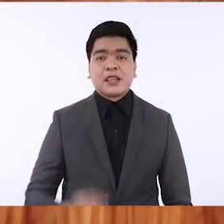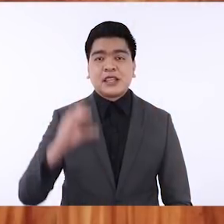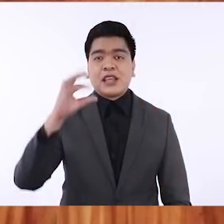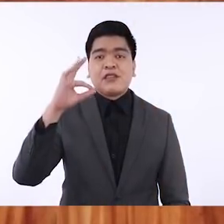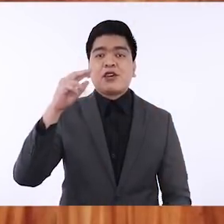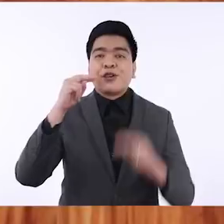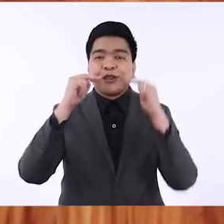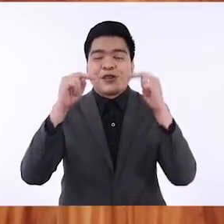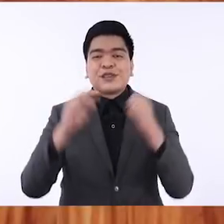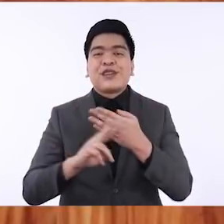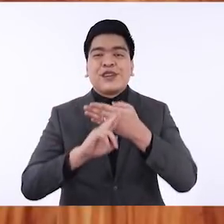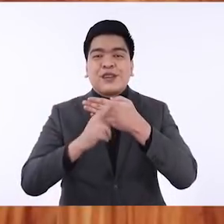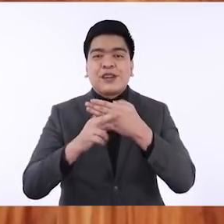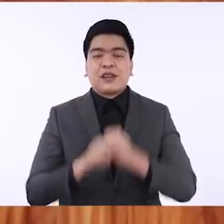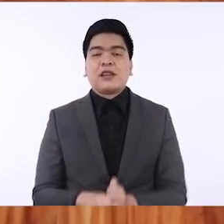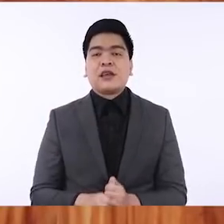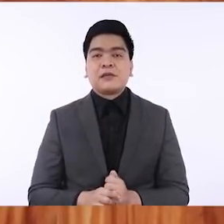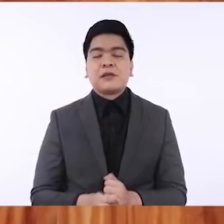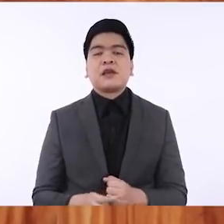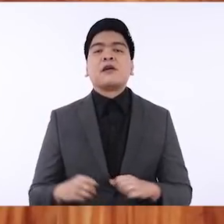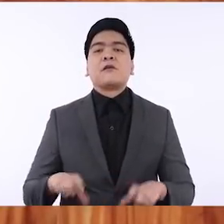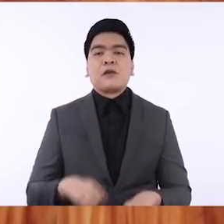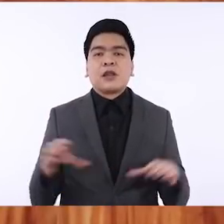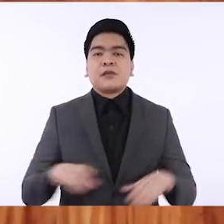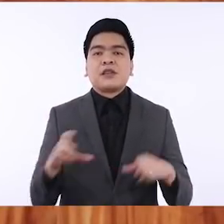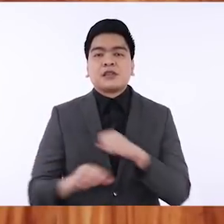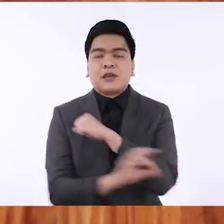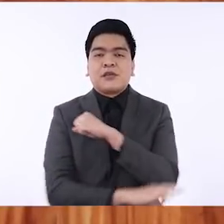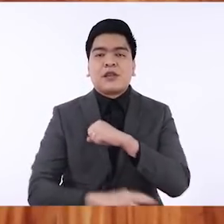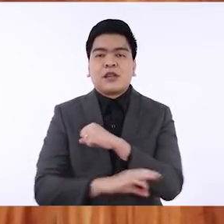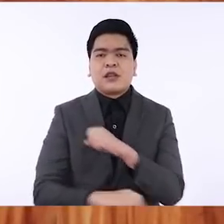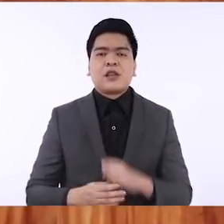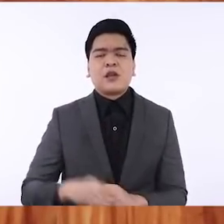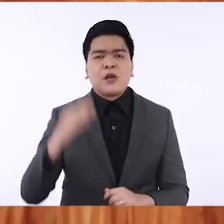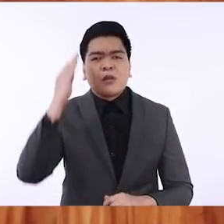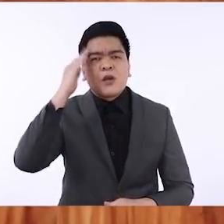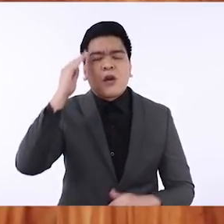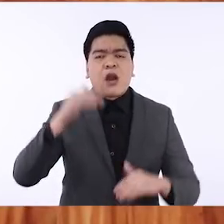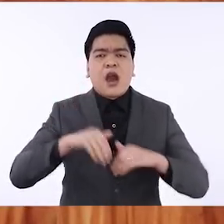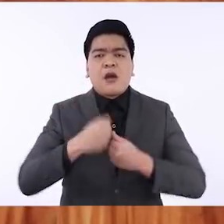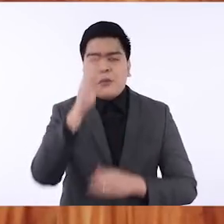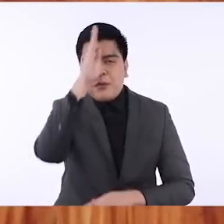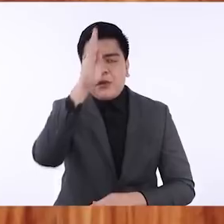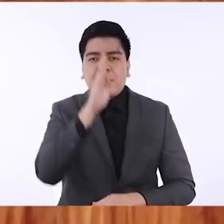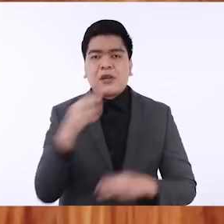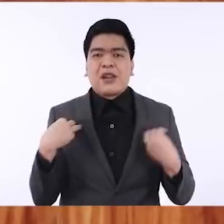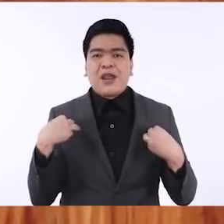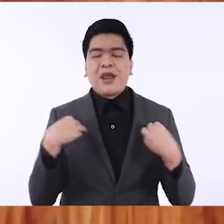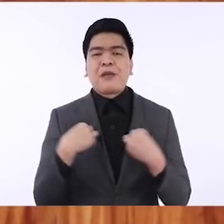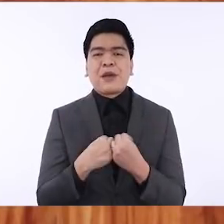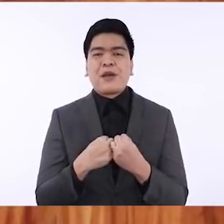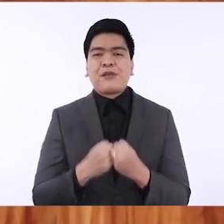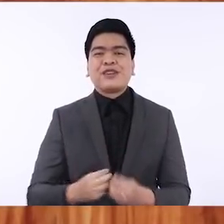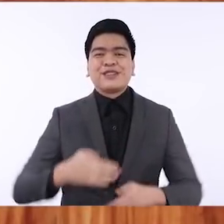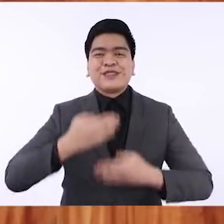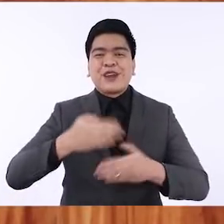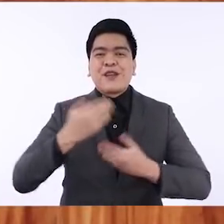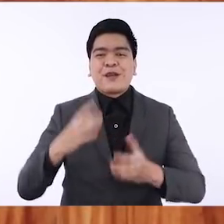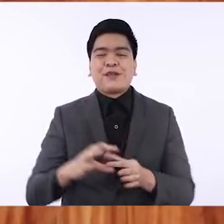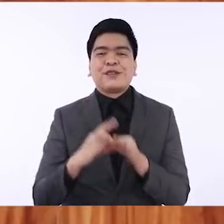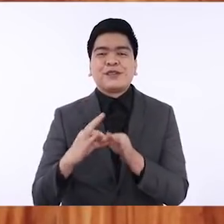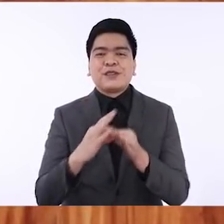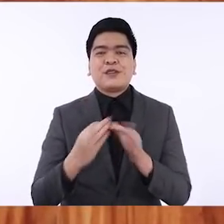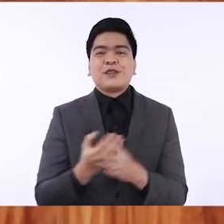CFO News is back, and now for the events held abroad. Let's know how much the Buklod members enjoyed their bonding through